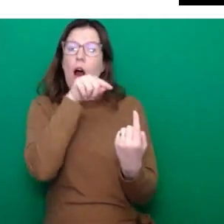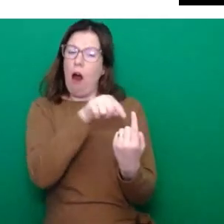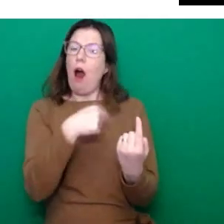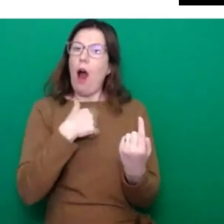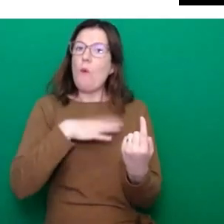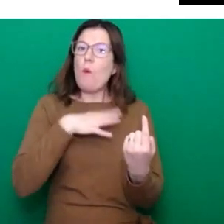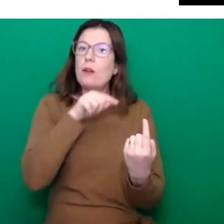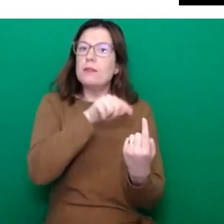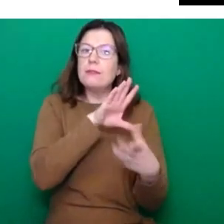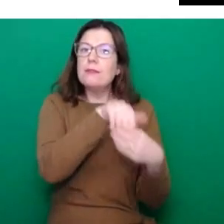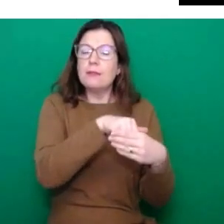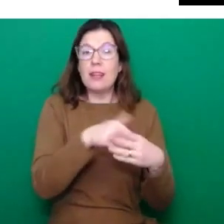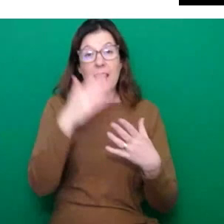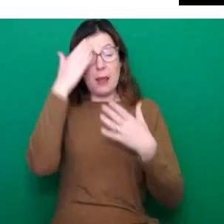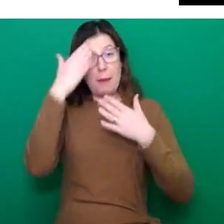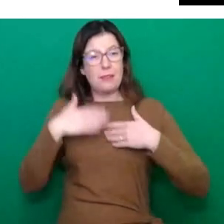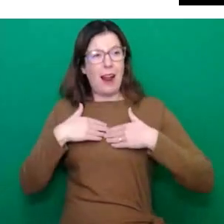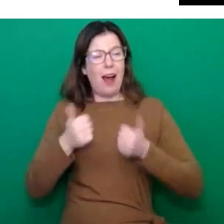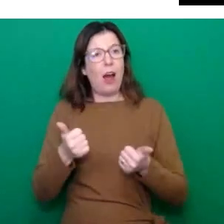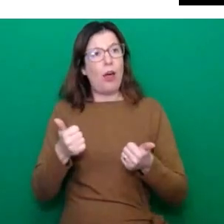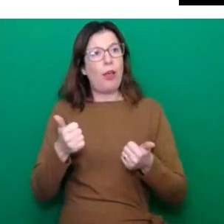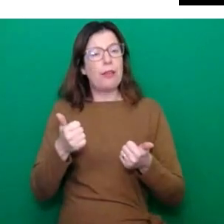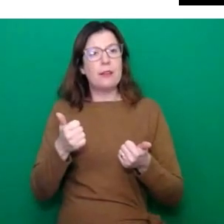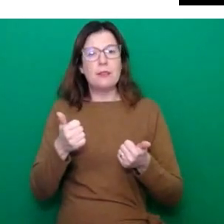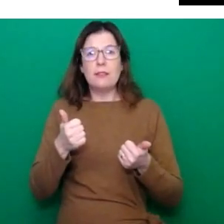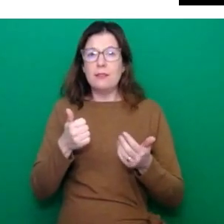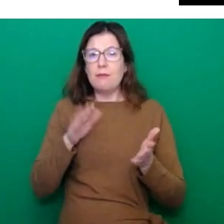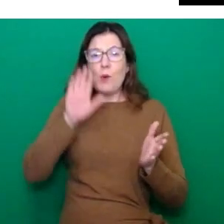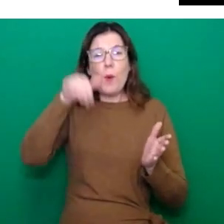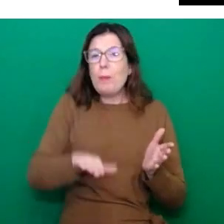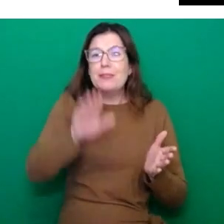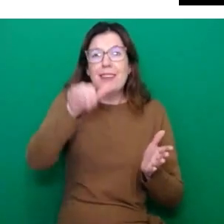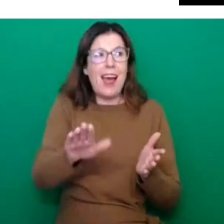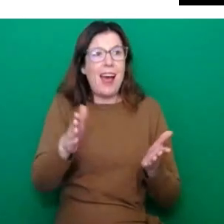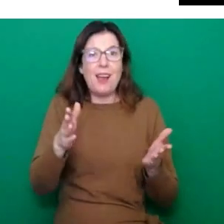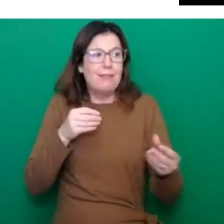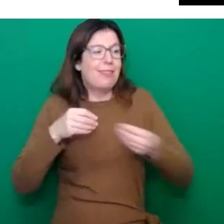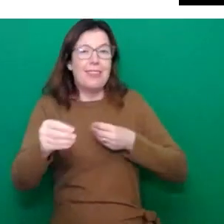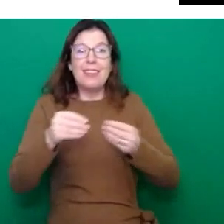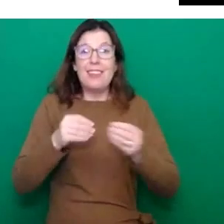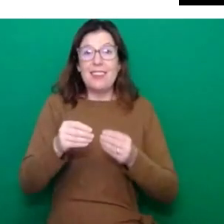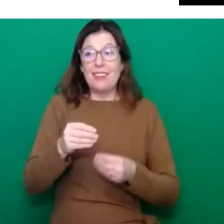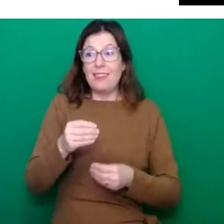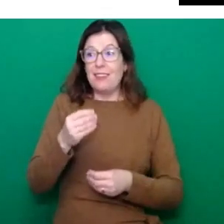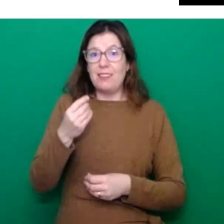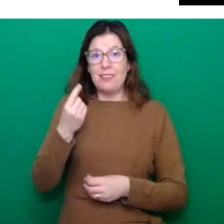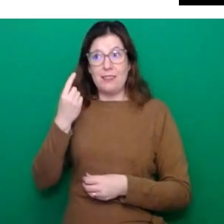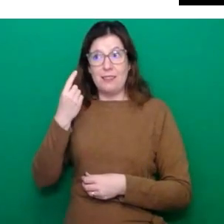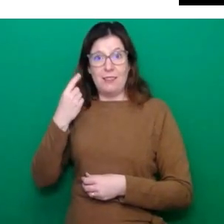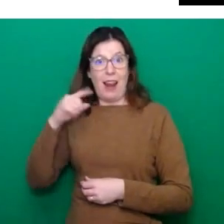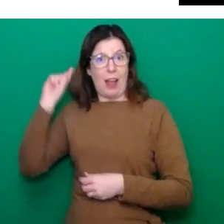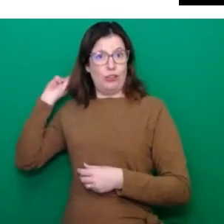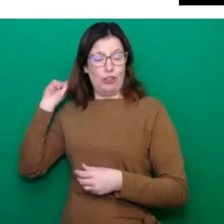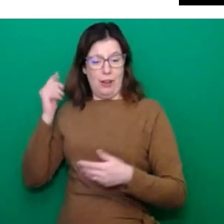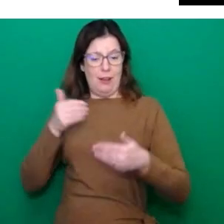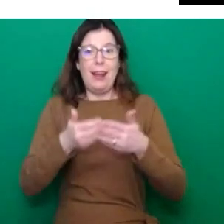it, because I think mental health is a really fluctuating thing, and things that happened sort of a year ago aren't happening for them now. It's really